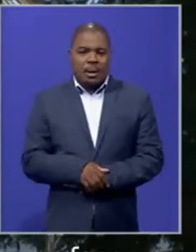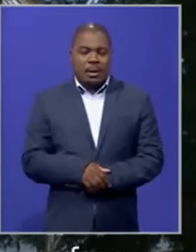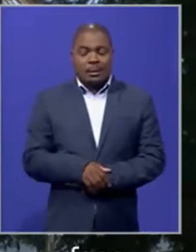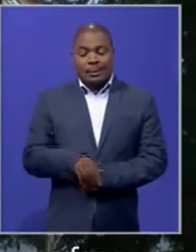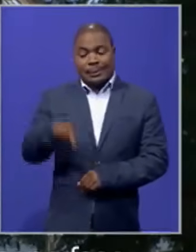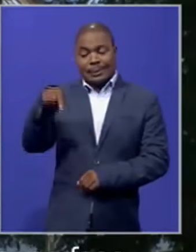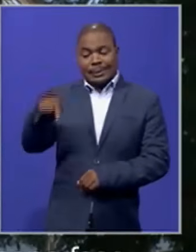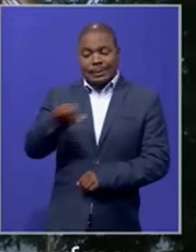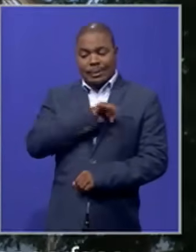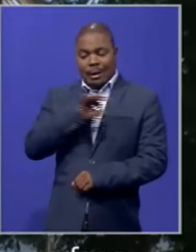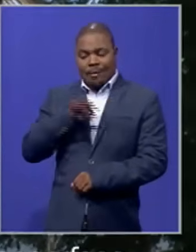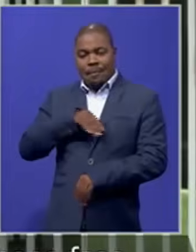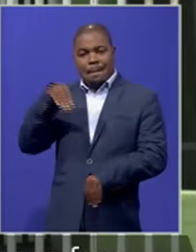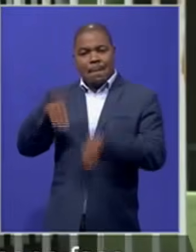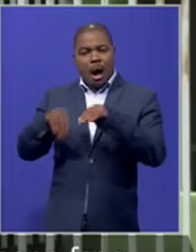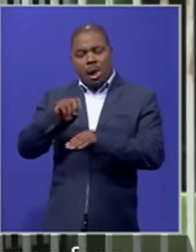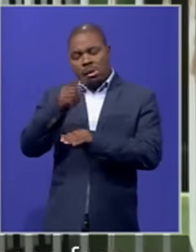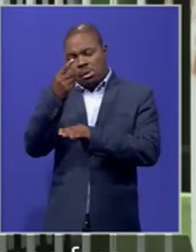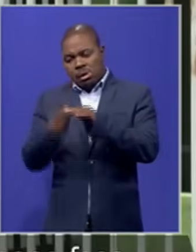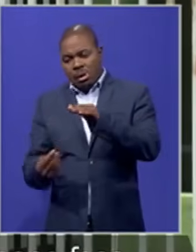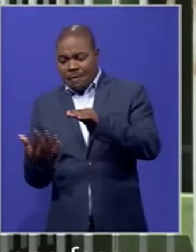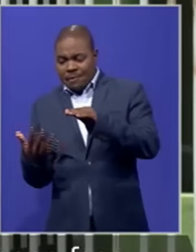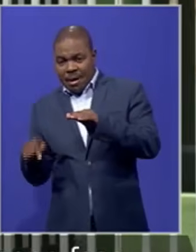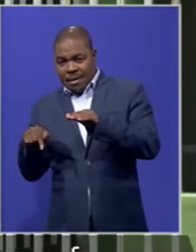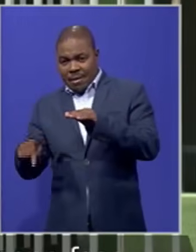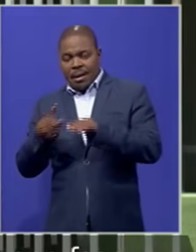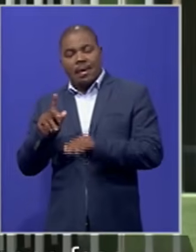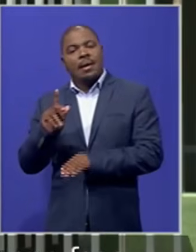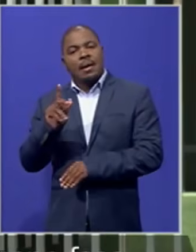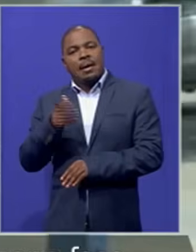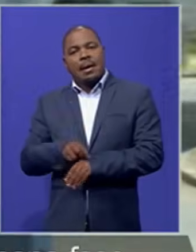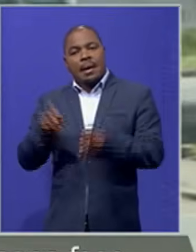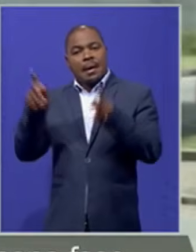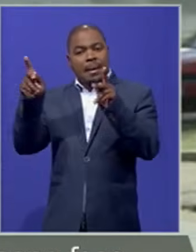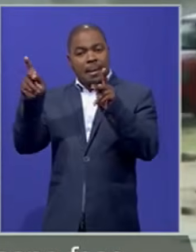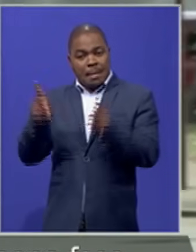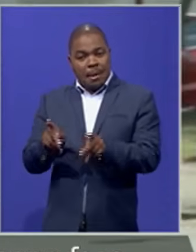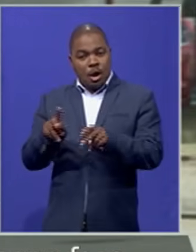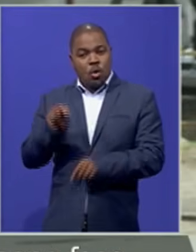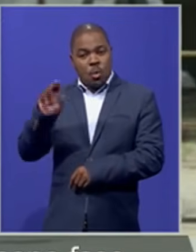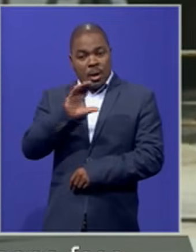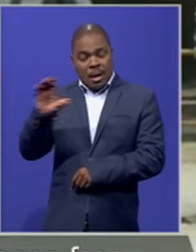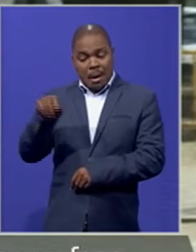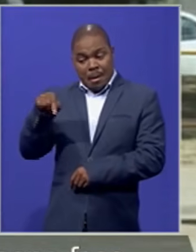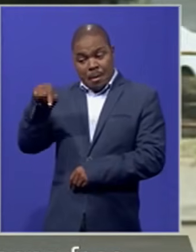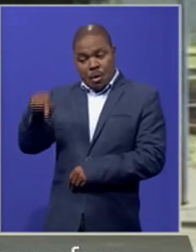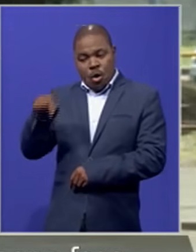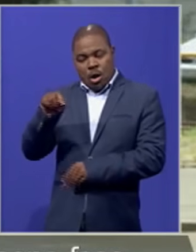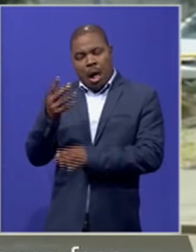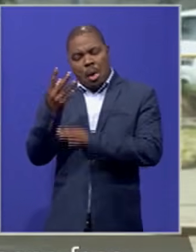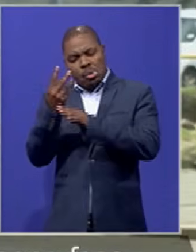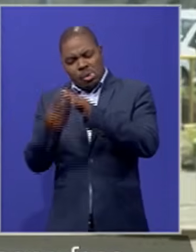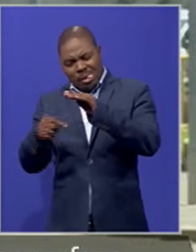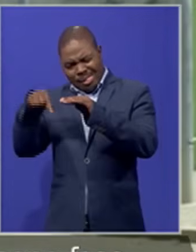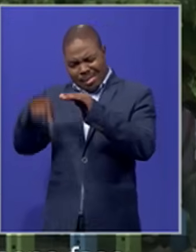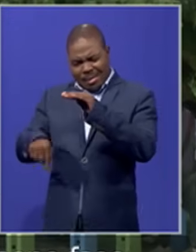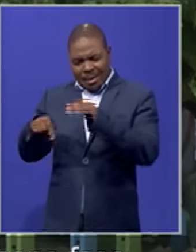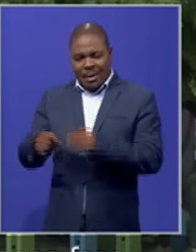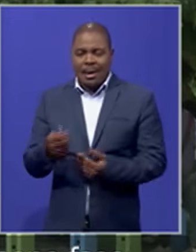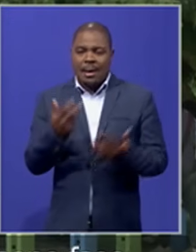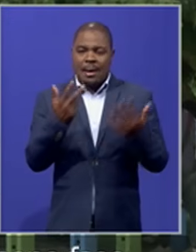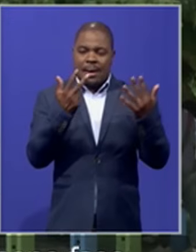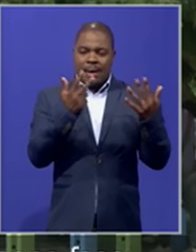tlhakodišo go hwetša bašomi ba moepo ba tlhano go la Kimberley provinceng ya Northern Cape go bao ba go begwago ba gagetšwe dimitara tša makgolo a seswai